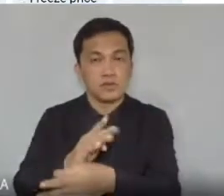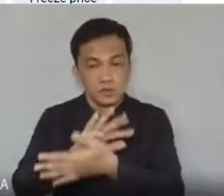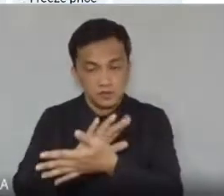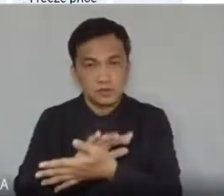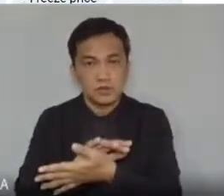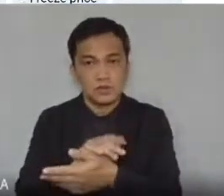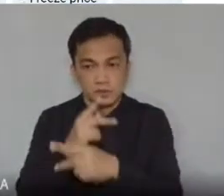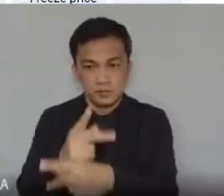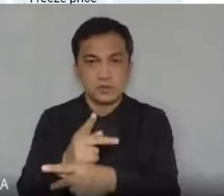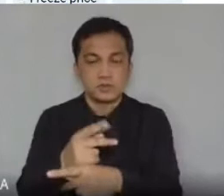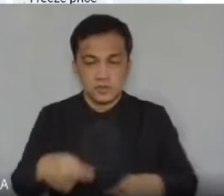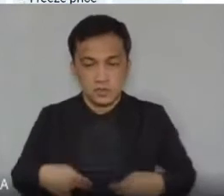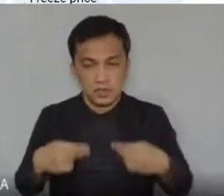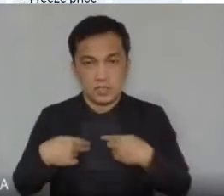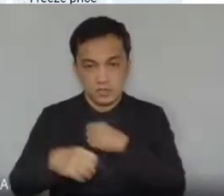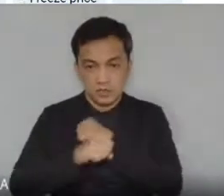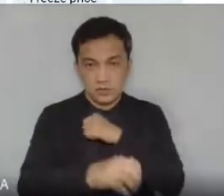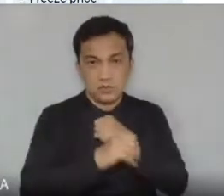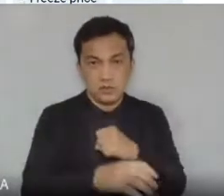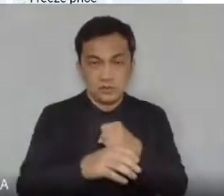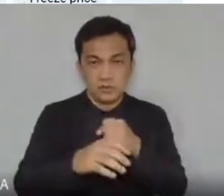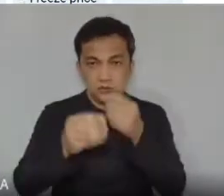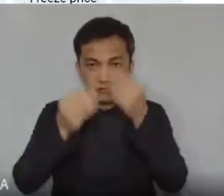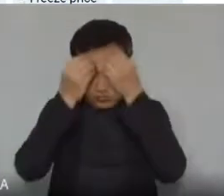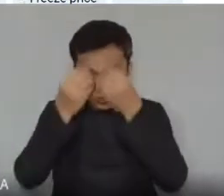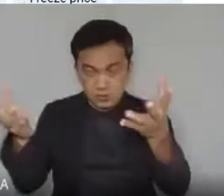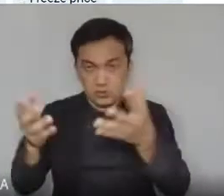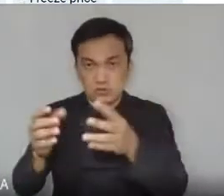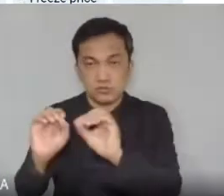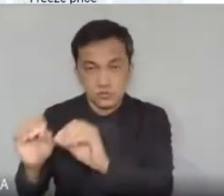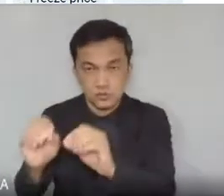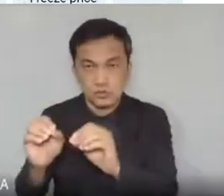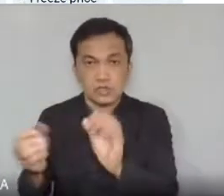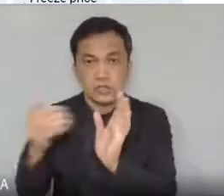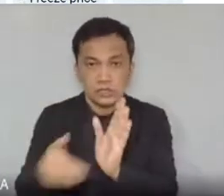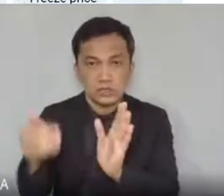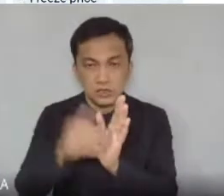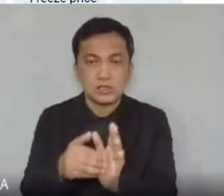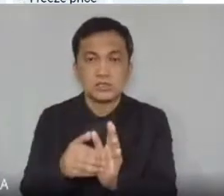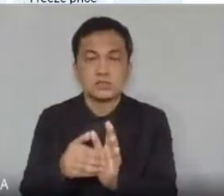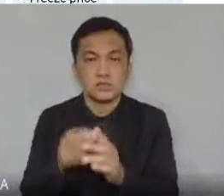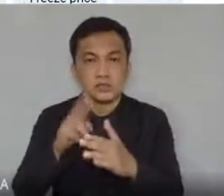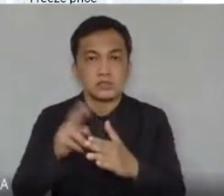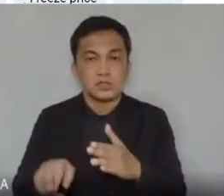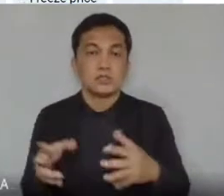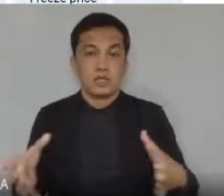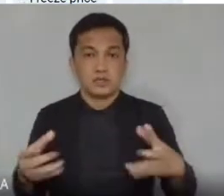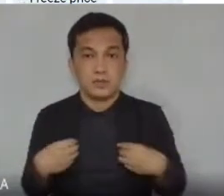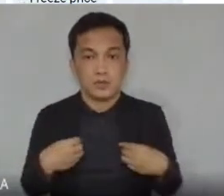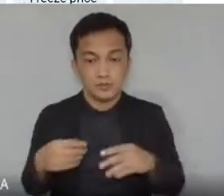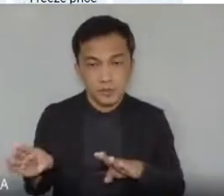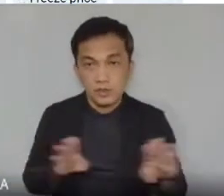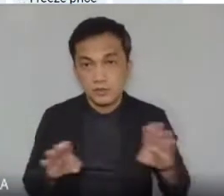masks. Control requires early detection of contacts and cases and their subsequent quarantine and